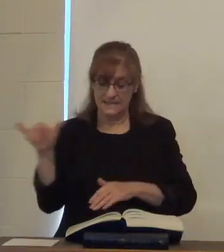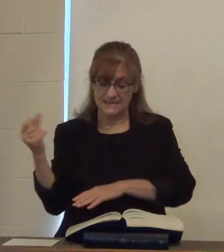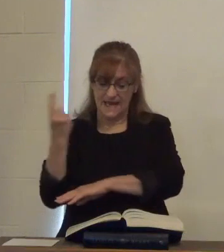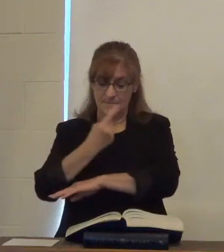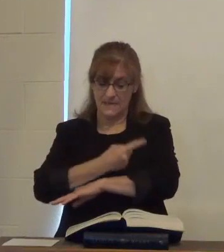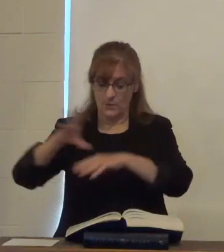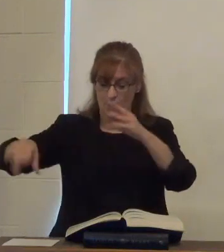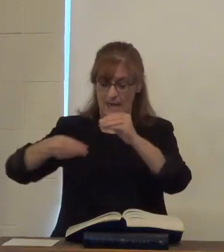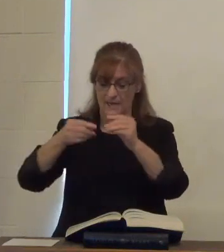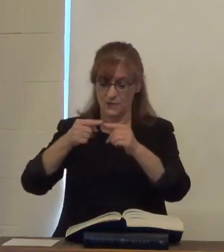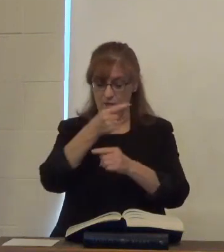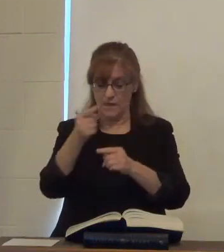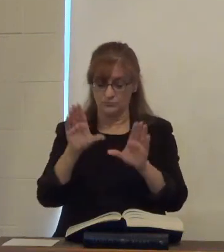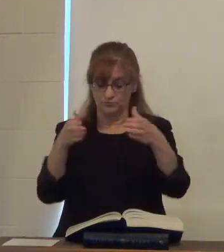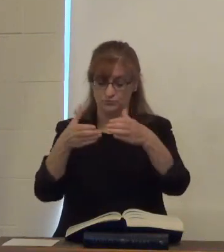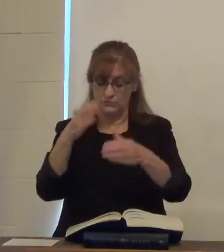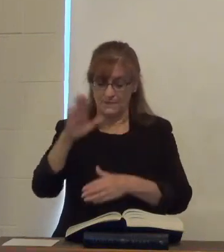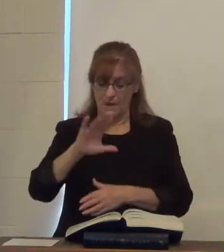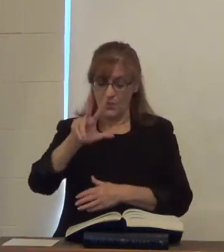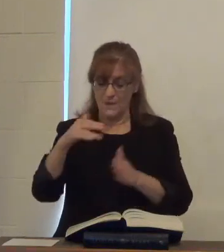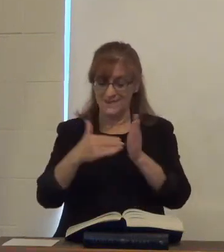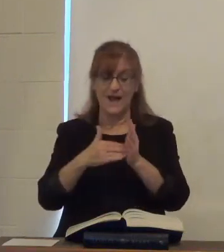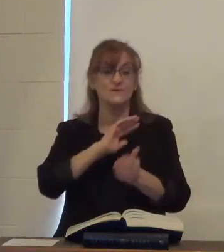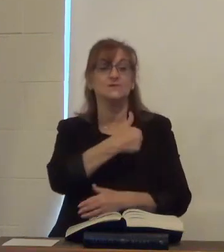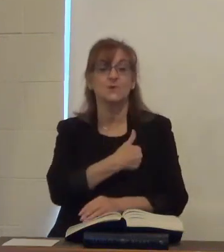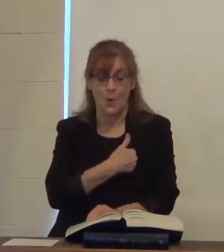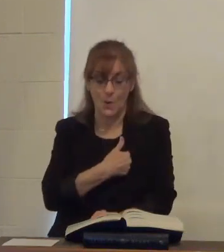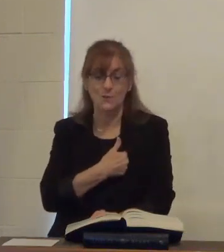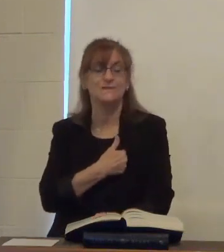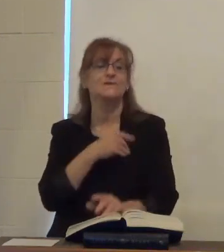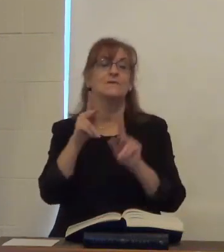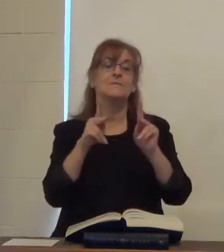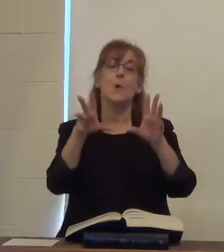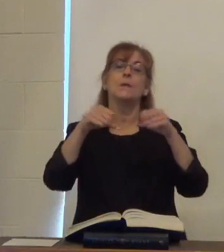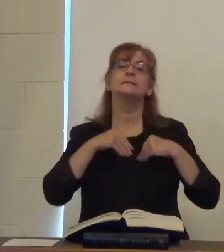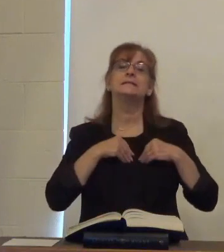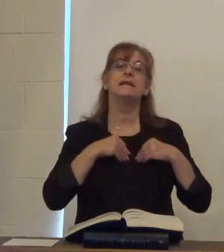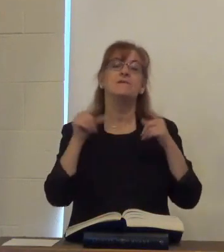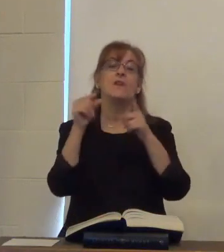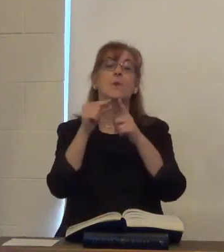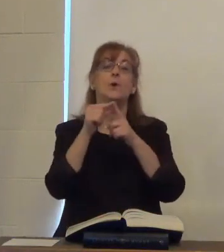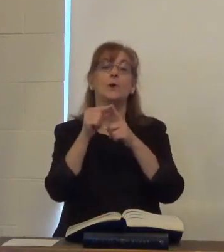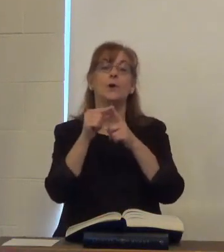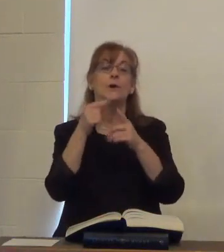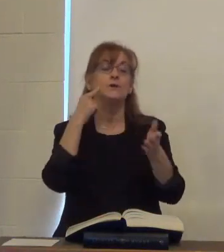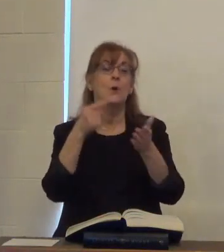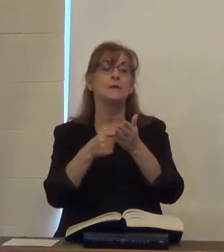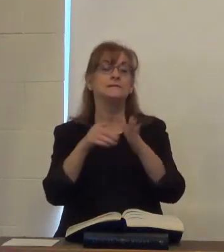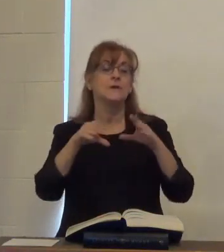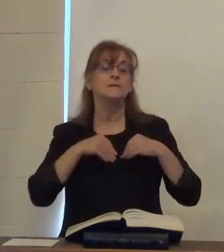there were added unto them about 3,000 souls. They received the word. Notice they received it